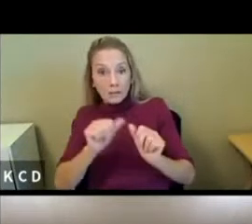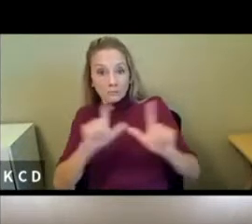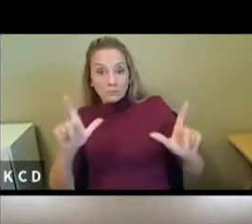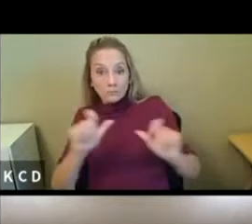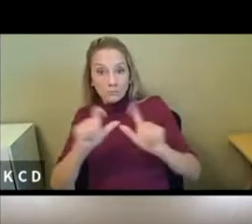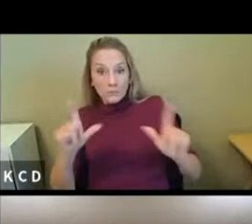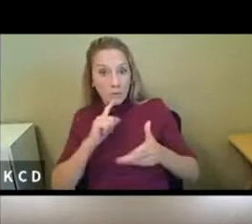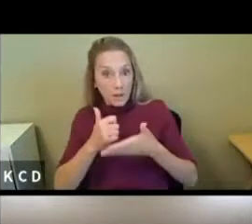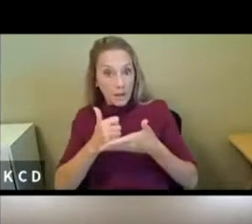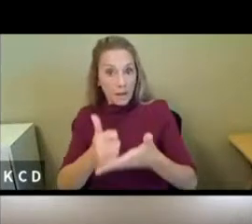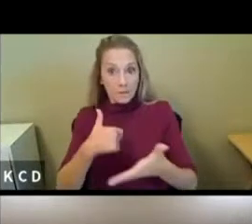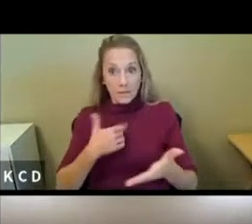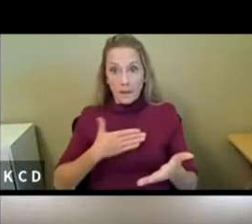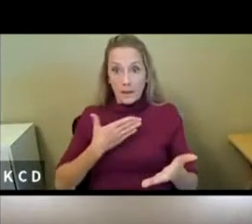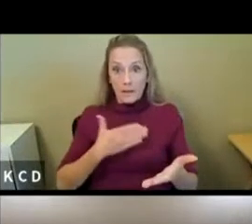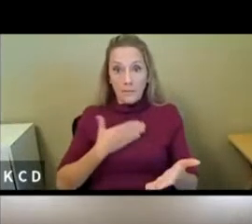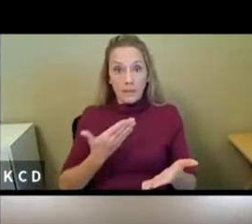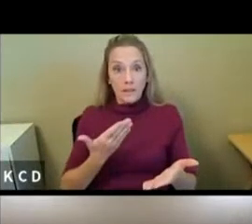questions about that.